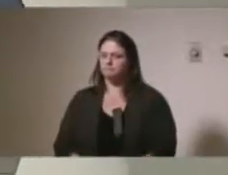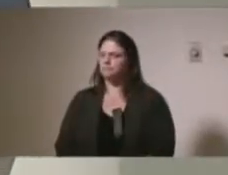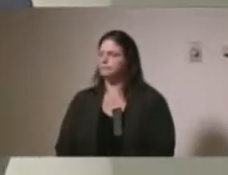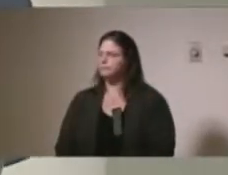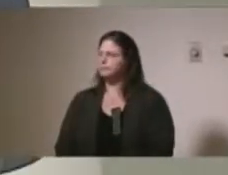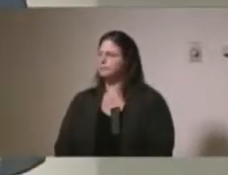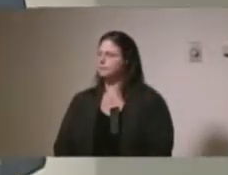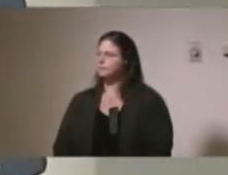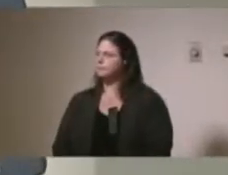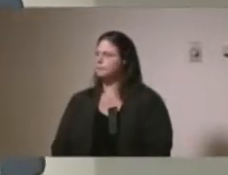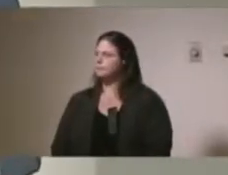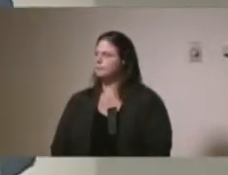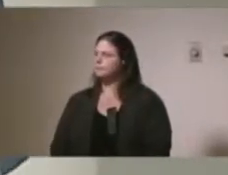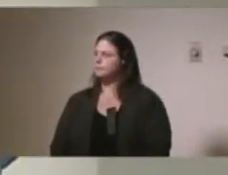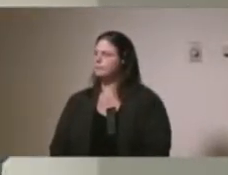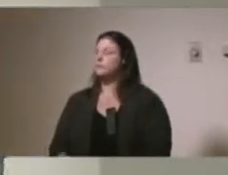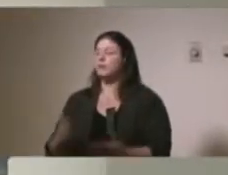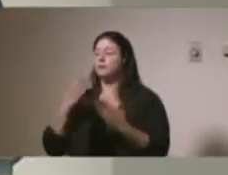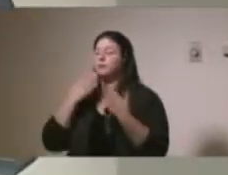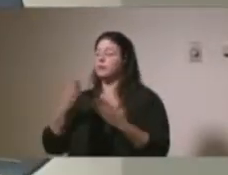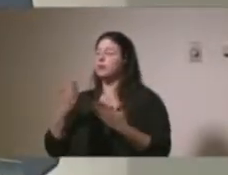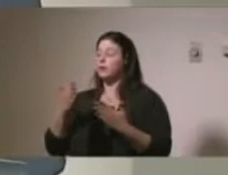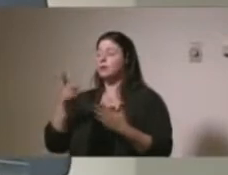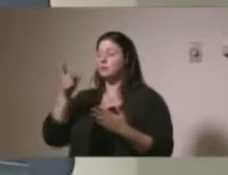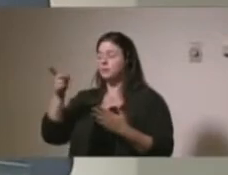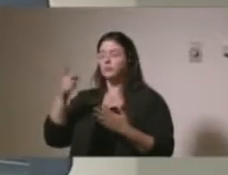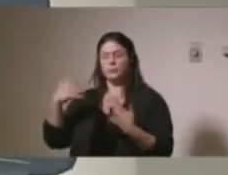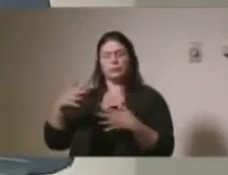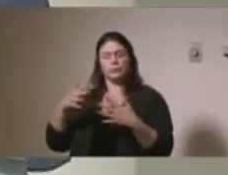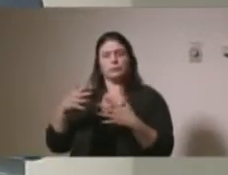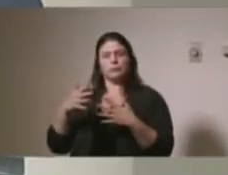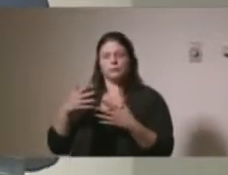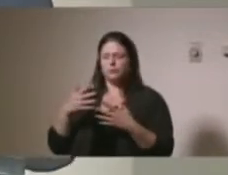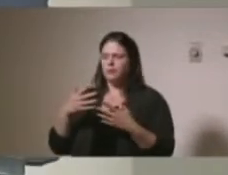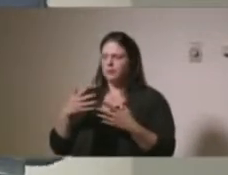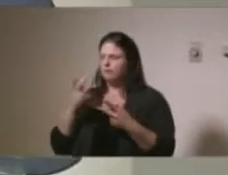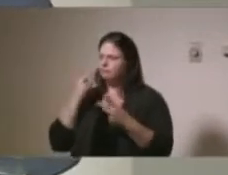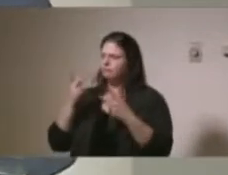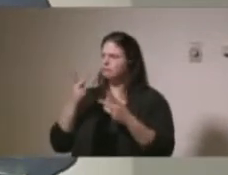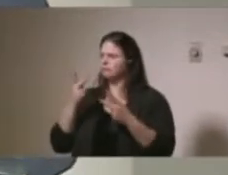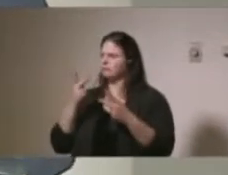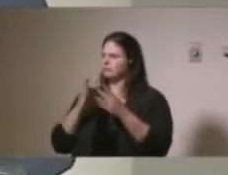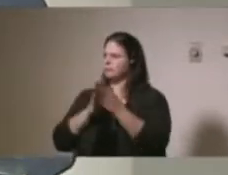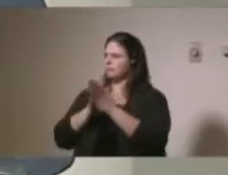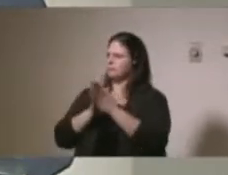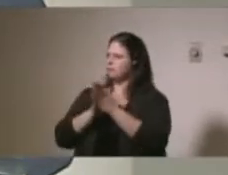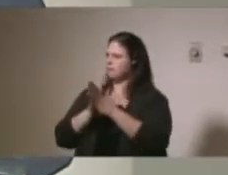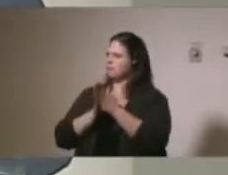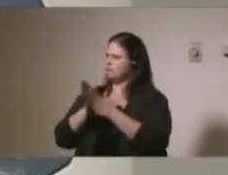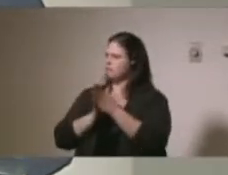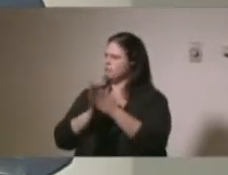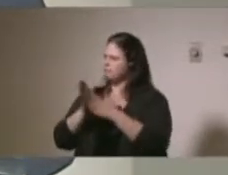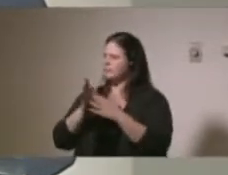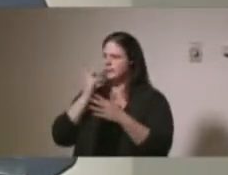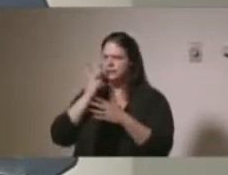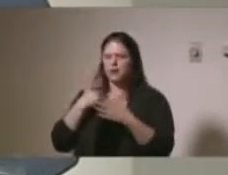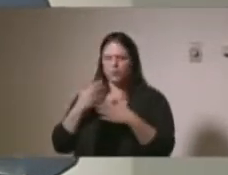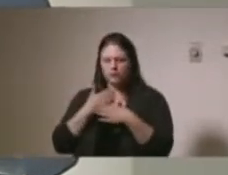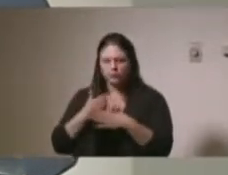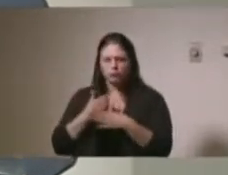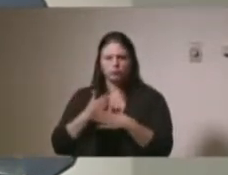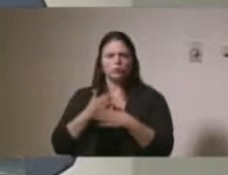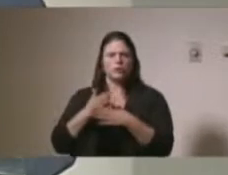So thank you again, Ken. I think it's really stimulating to see how we can share our struggle and our